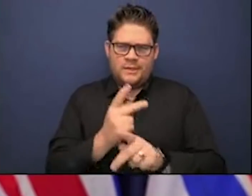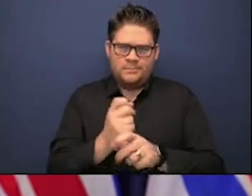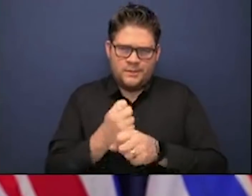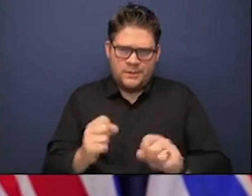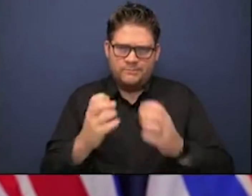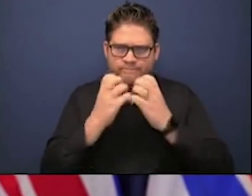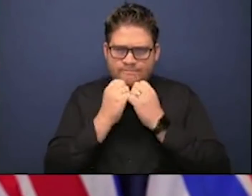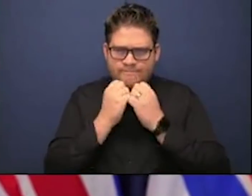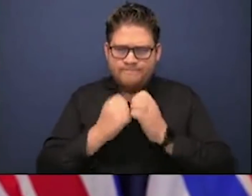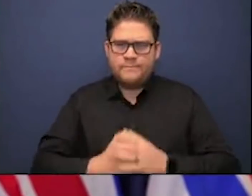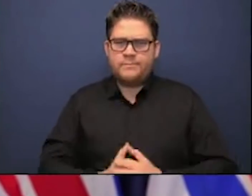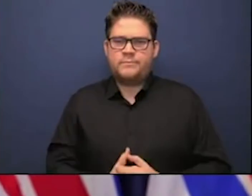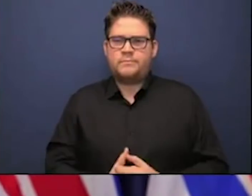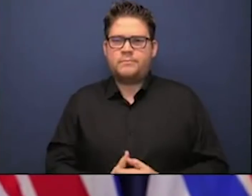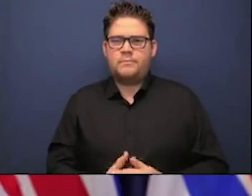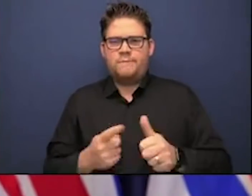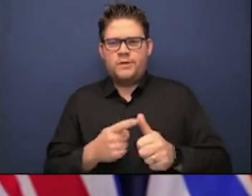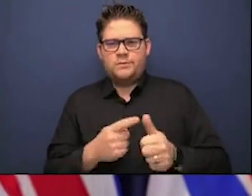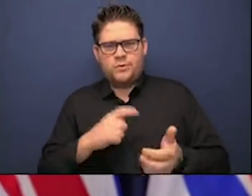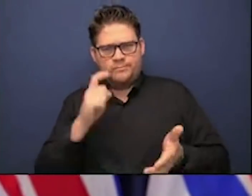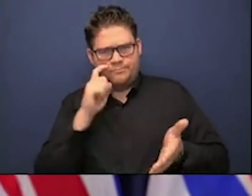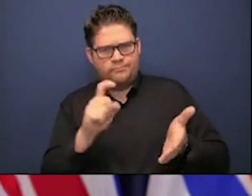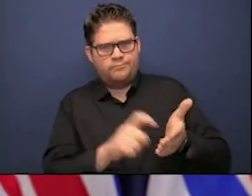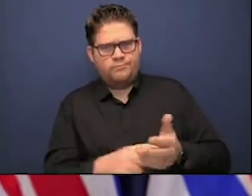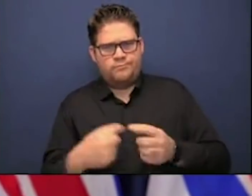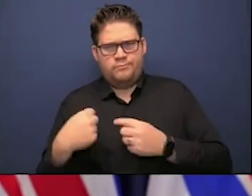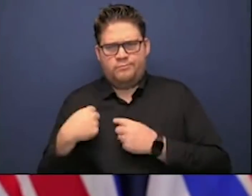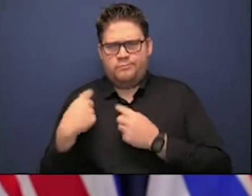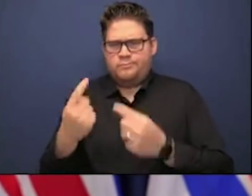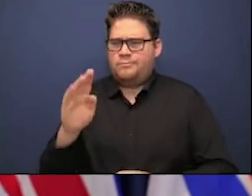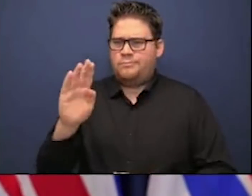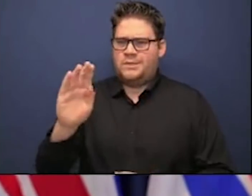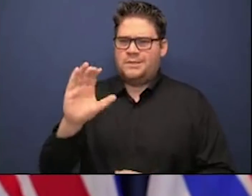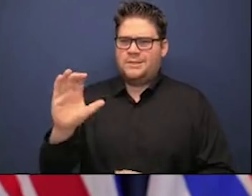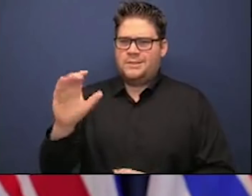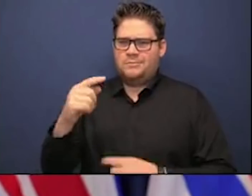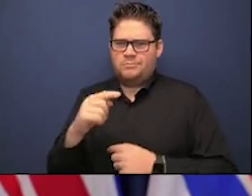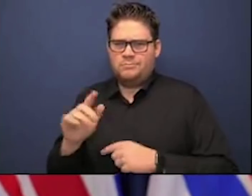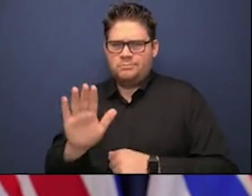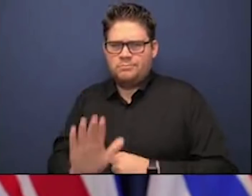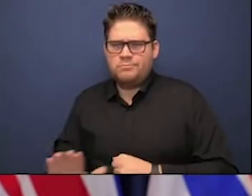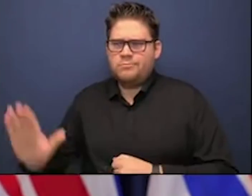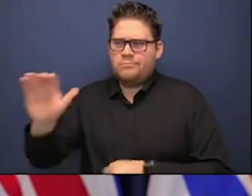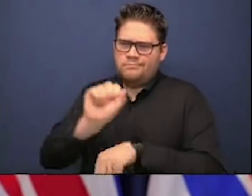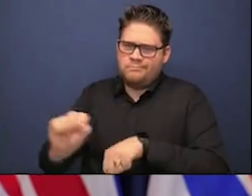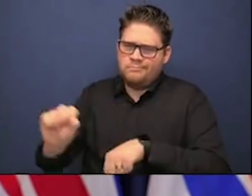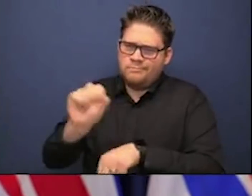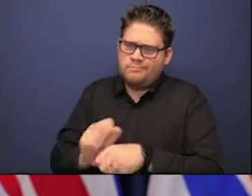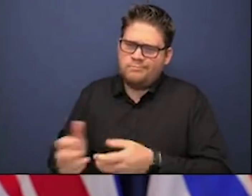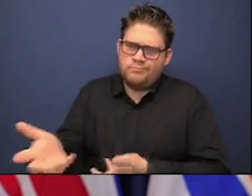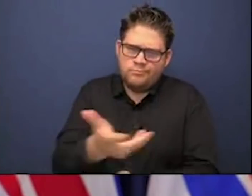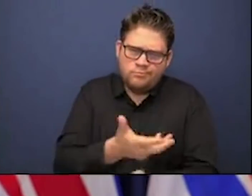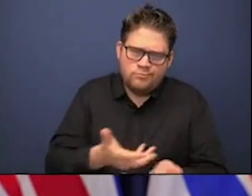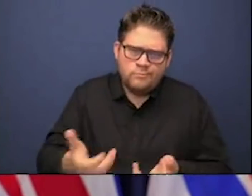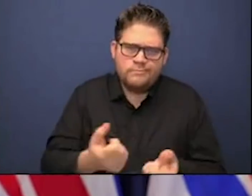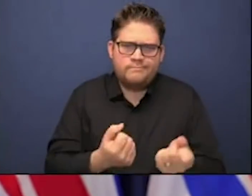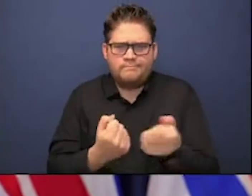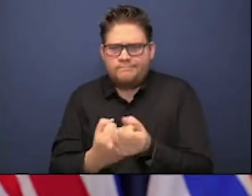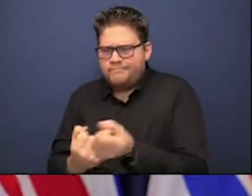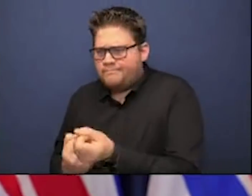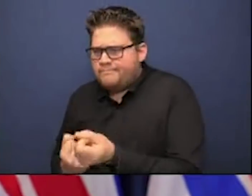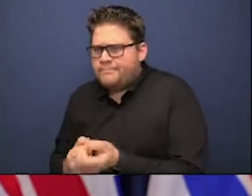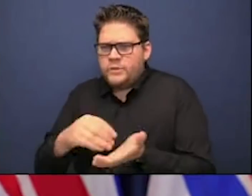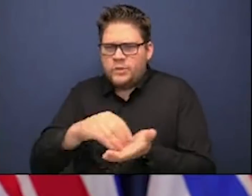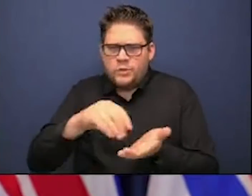done throughout our province to support student learning. I've seen how this pandemic has turned the lives of British